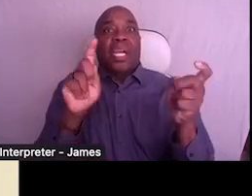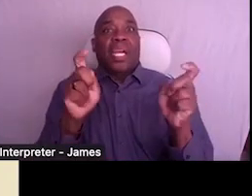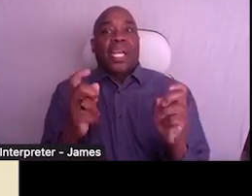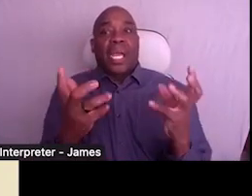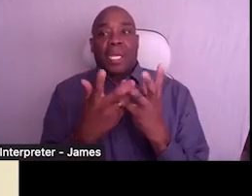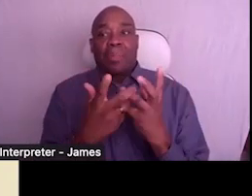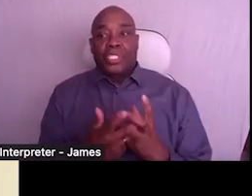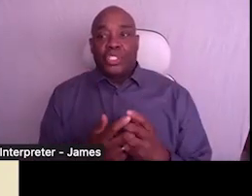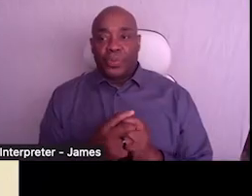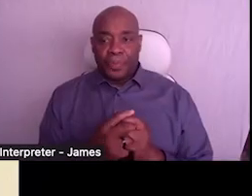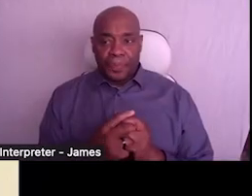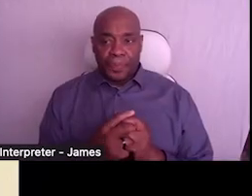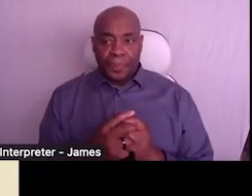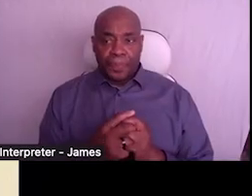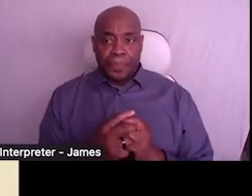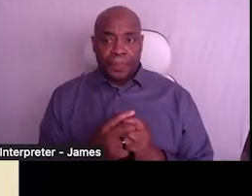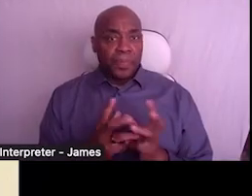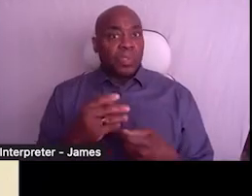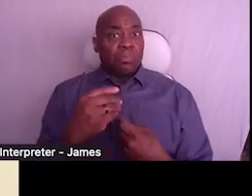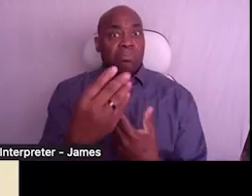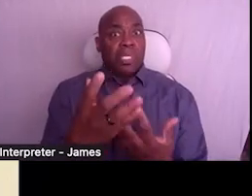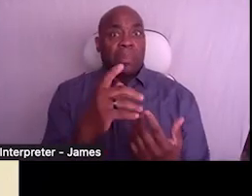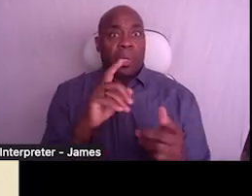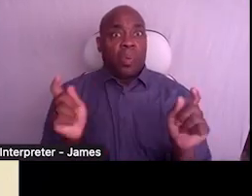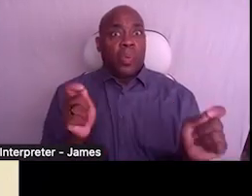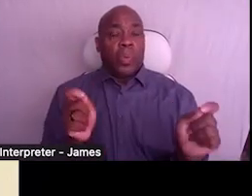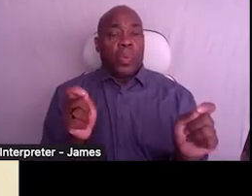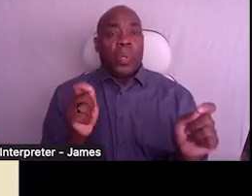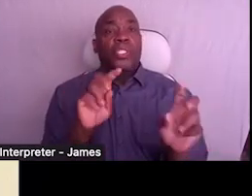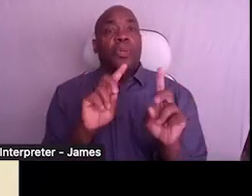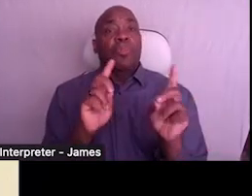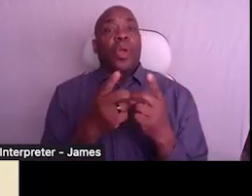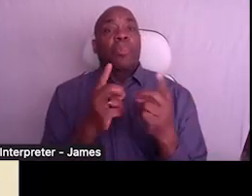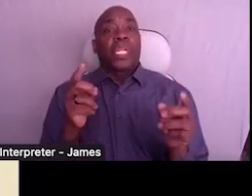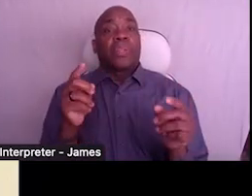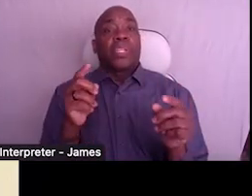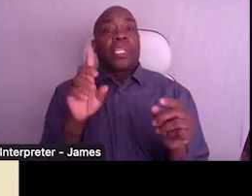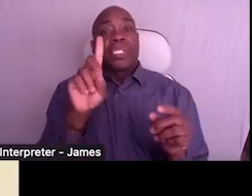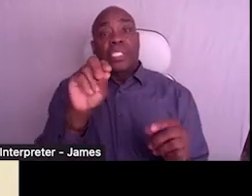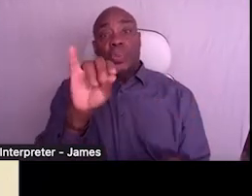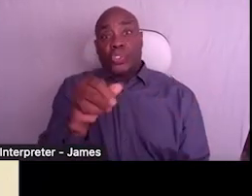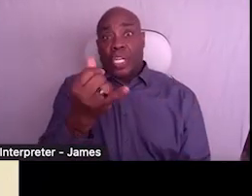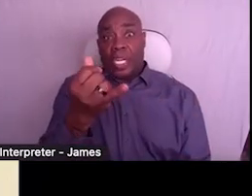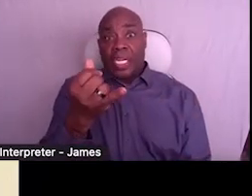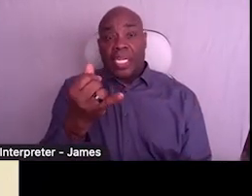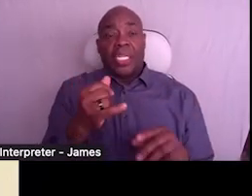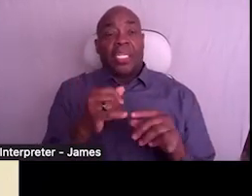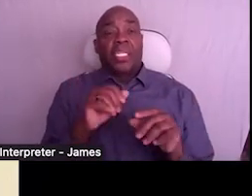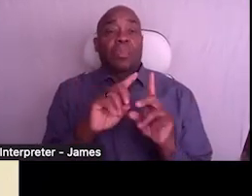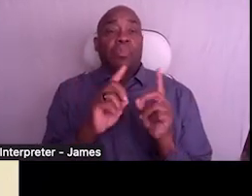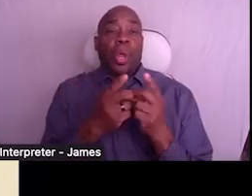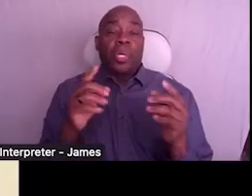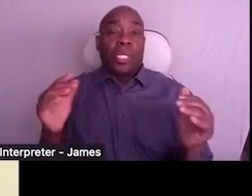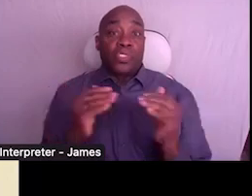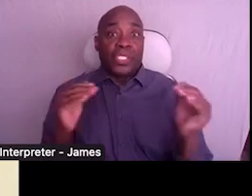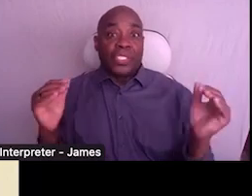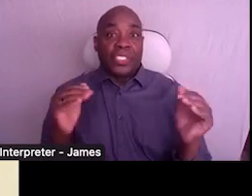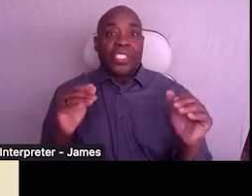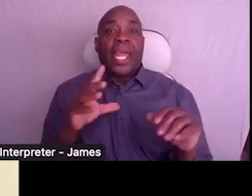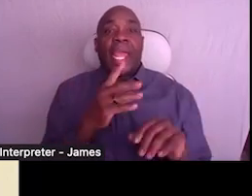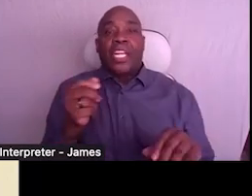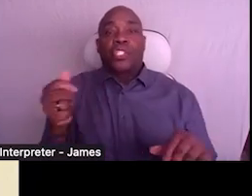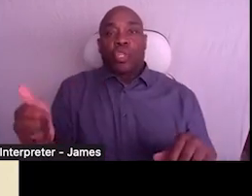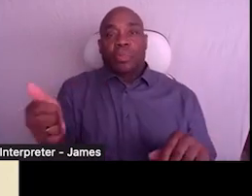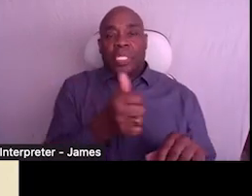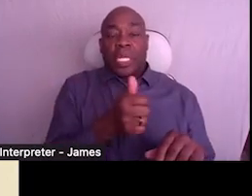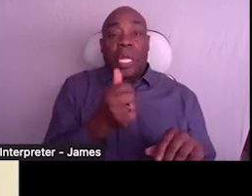And it's administered by the Departments of Justice and Transportation depending upon the type of company it